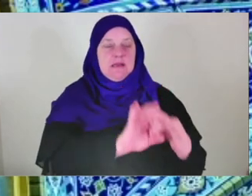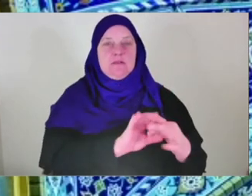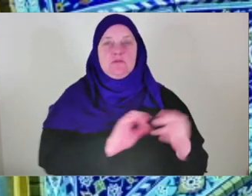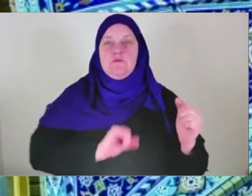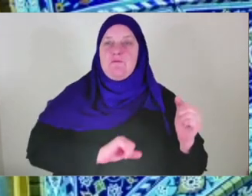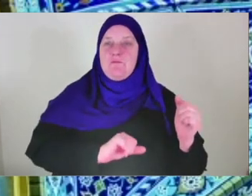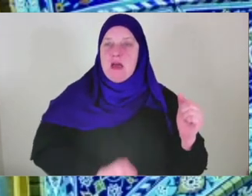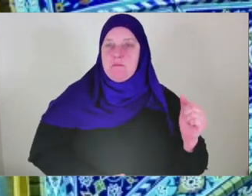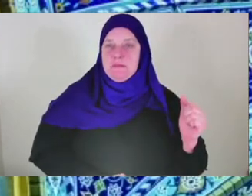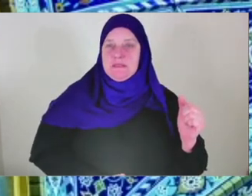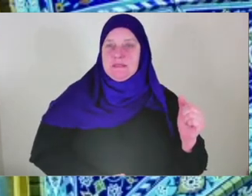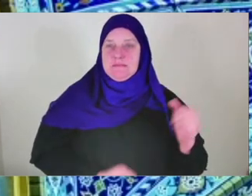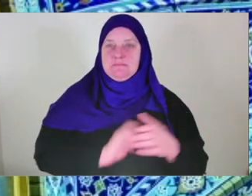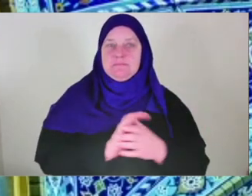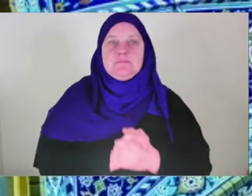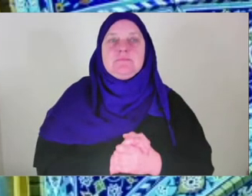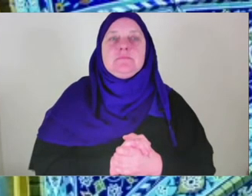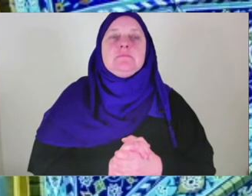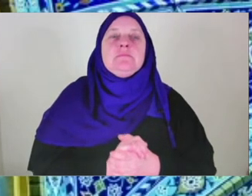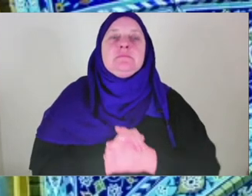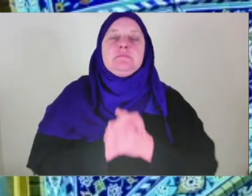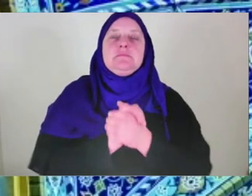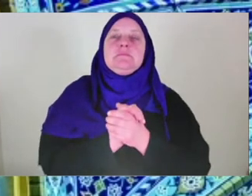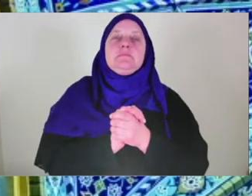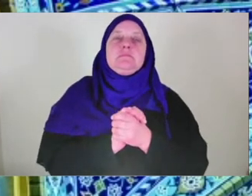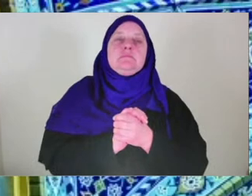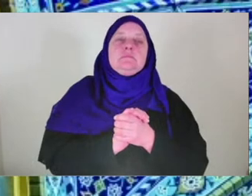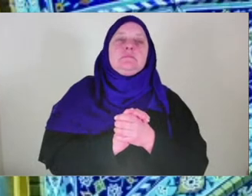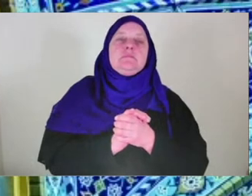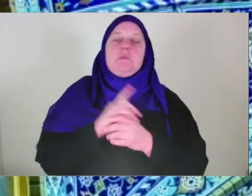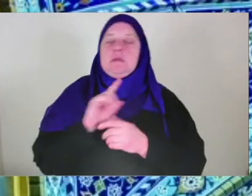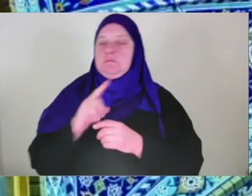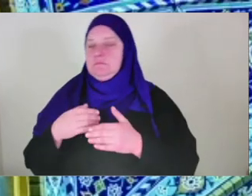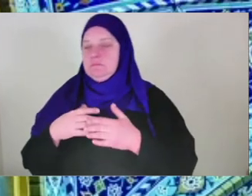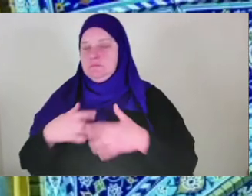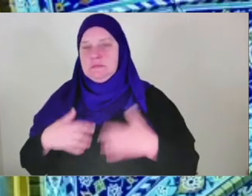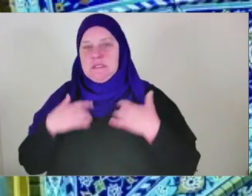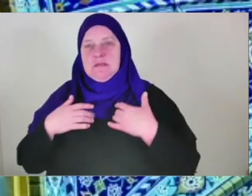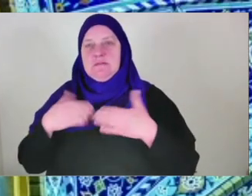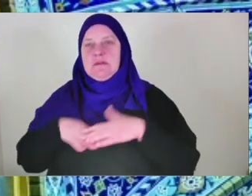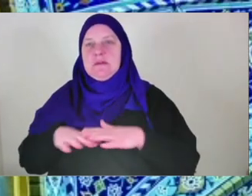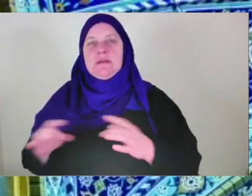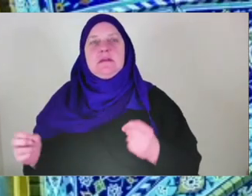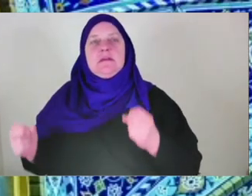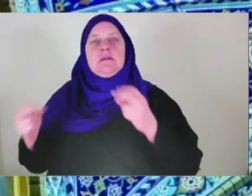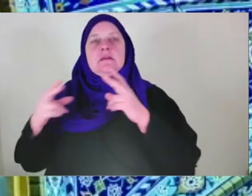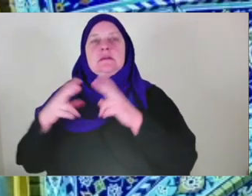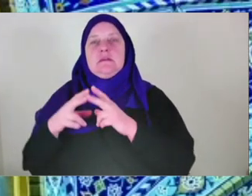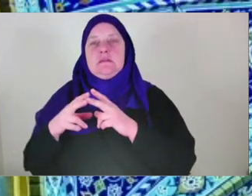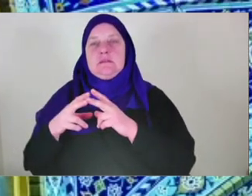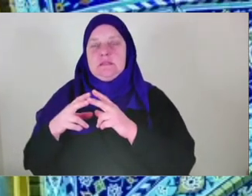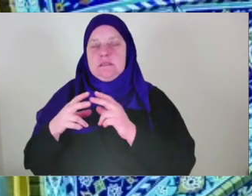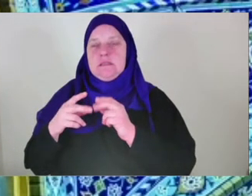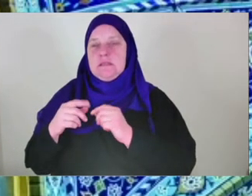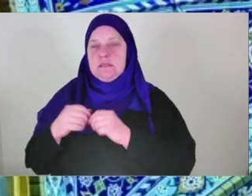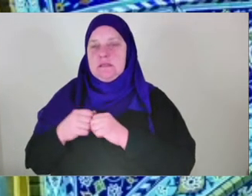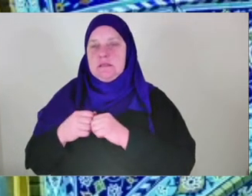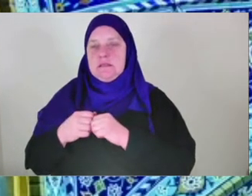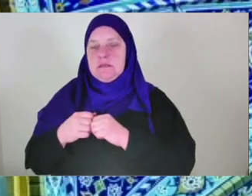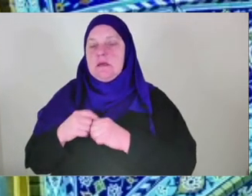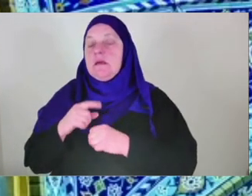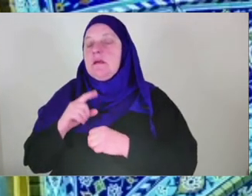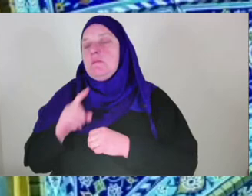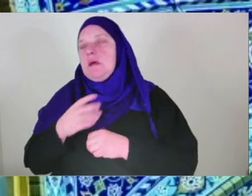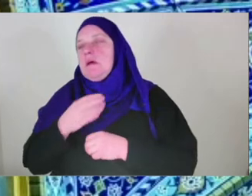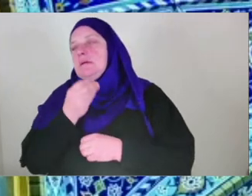applicable to you, unless under the fatwa of Ayatollah Sistani, who takes even obligatory precaution that